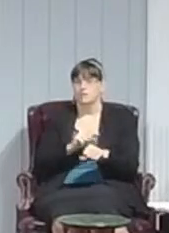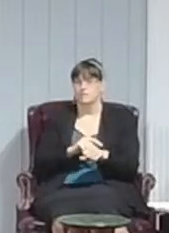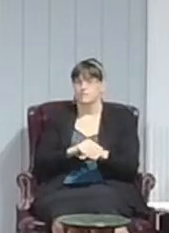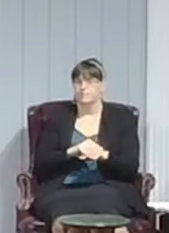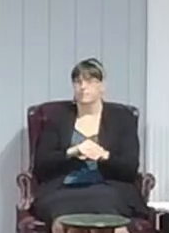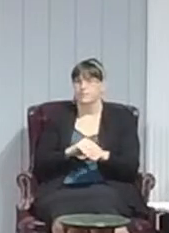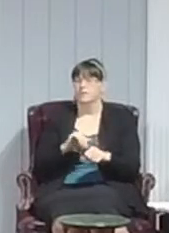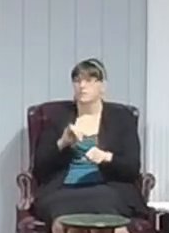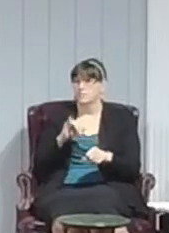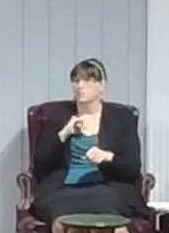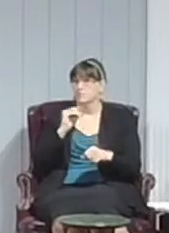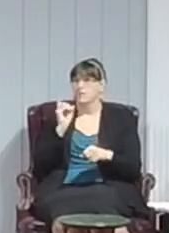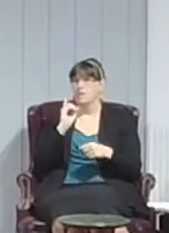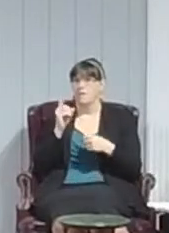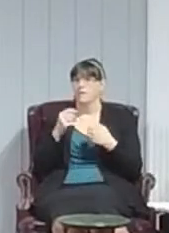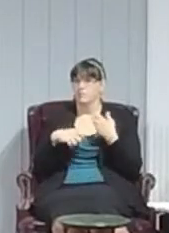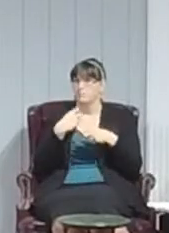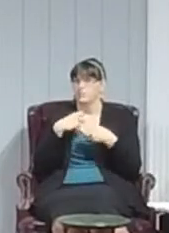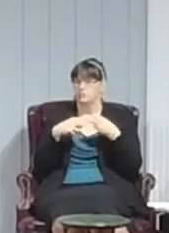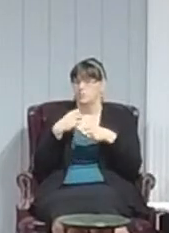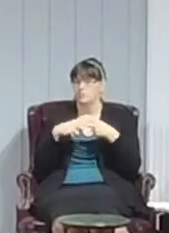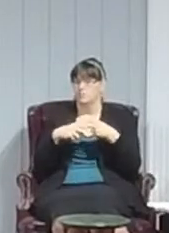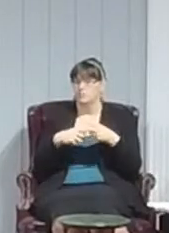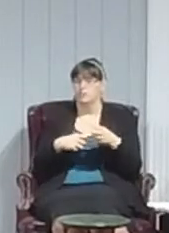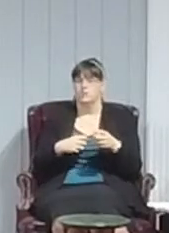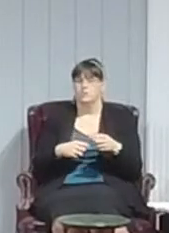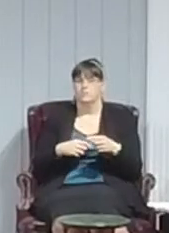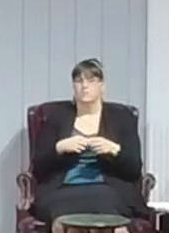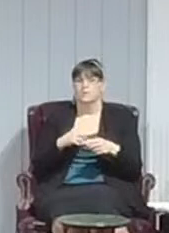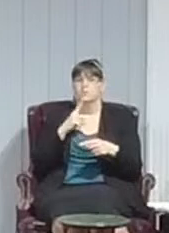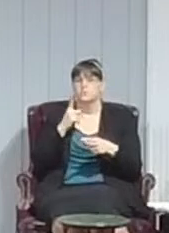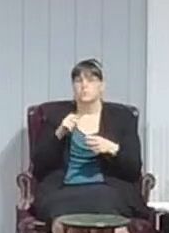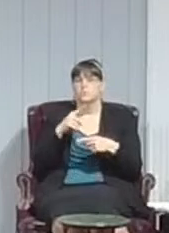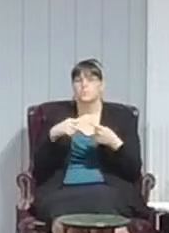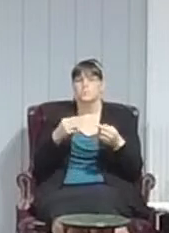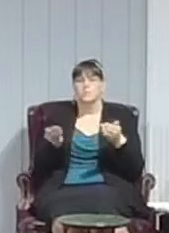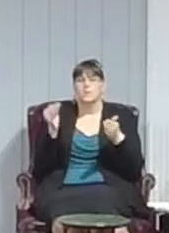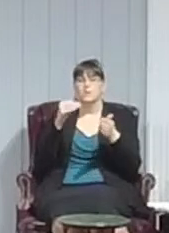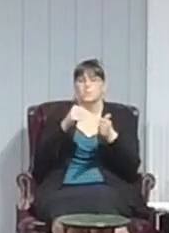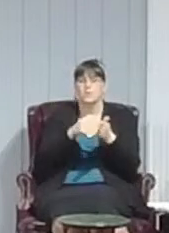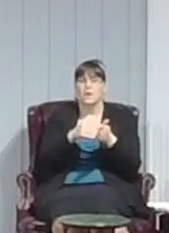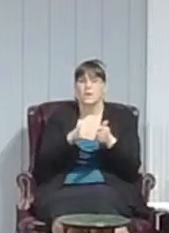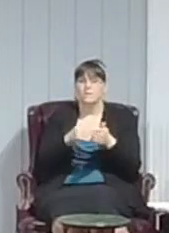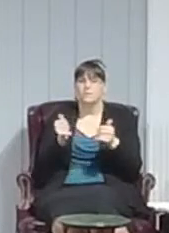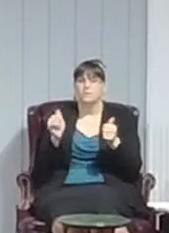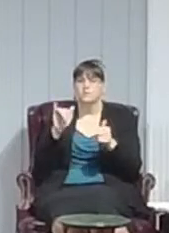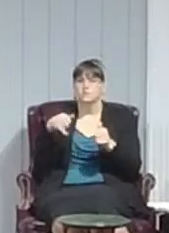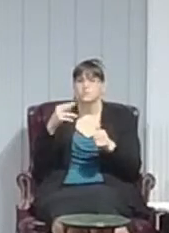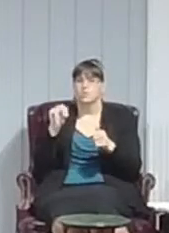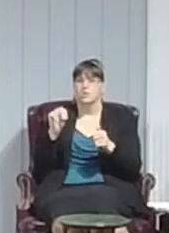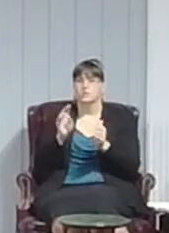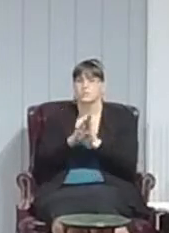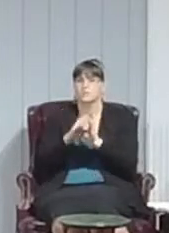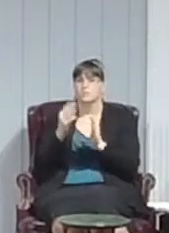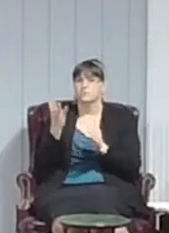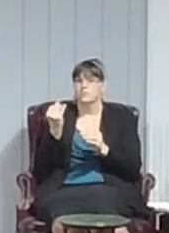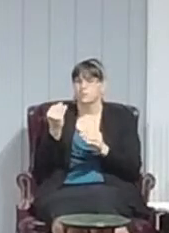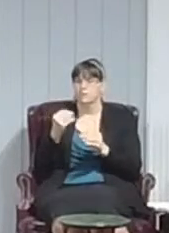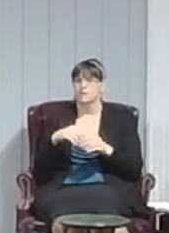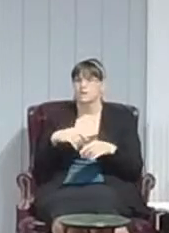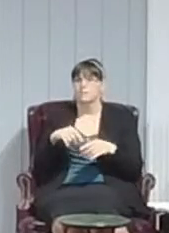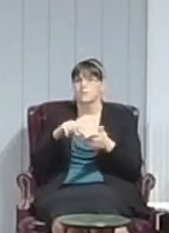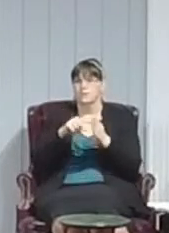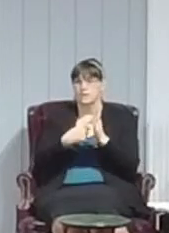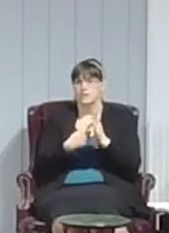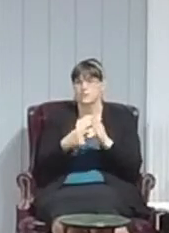Yeah. So when we get to John chapter 14, it begins with those words, let not your heart be troubled.